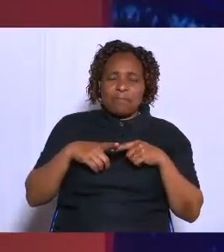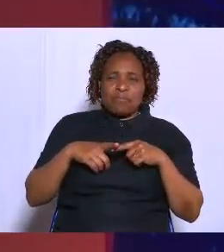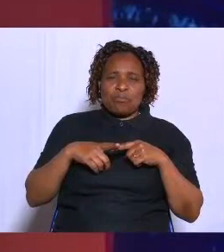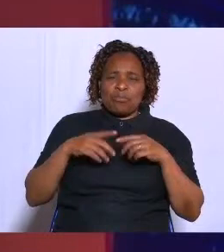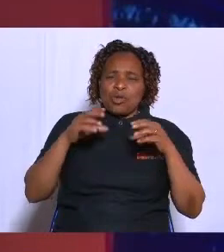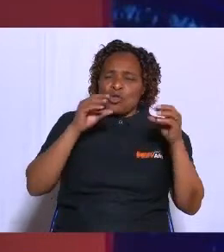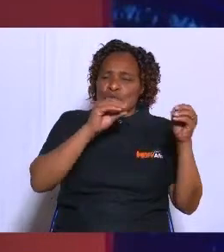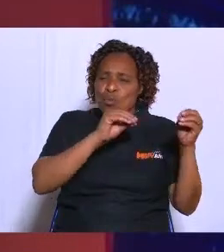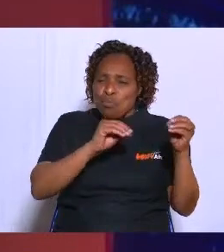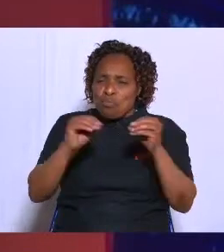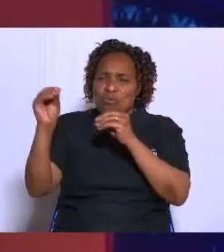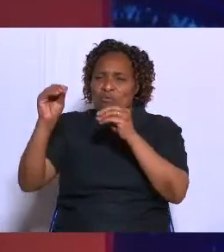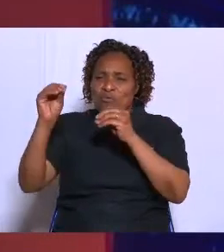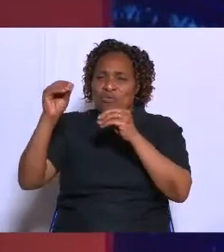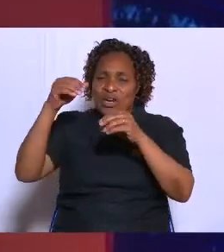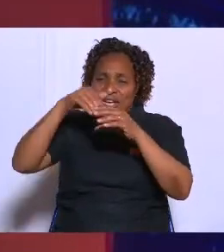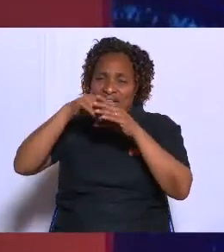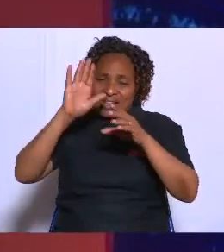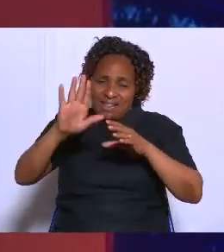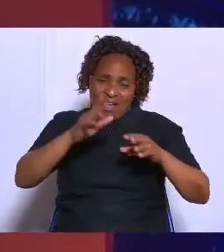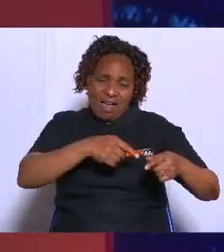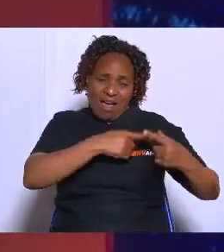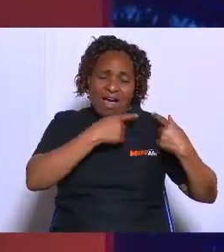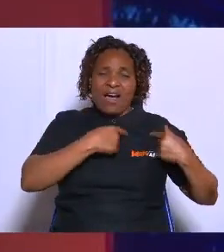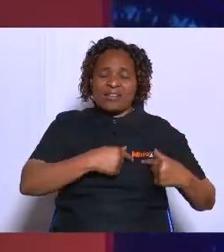to move upon their hearts